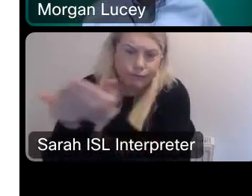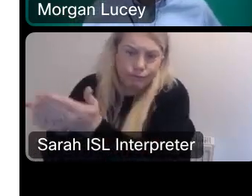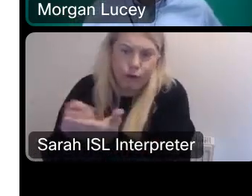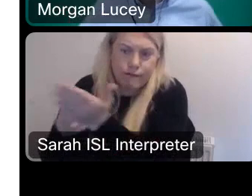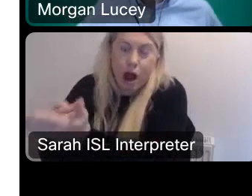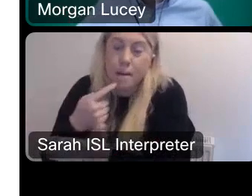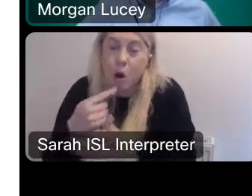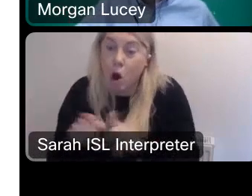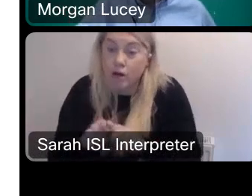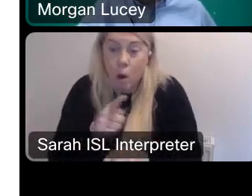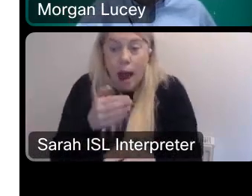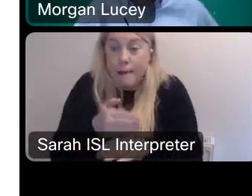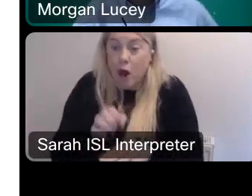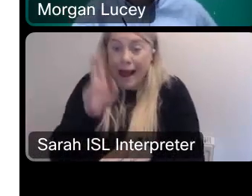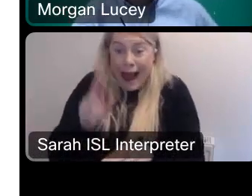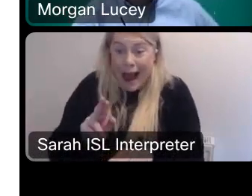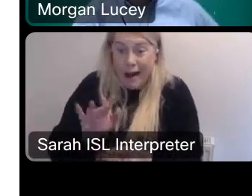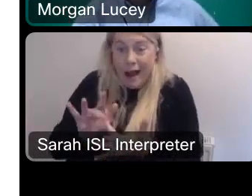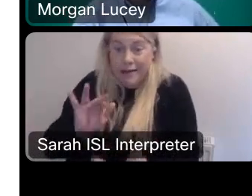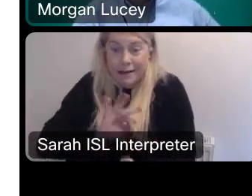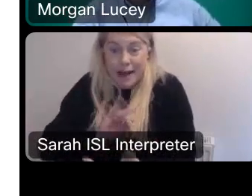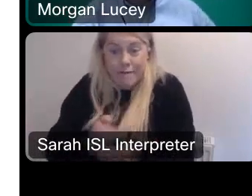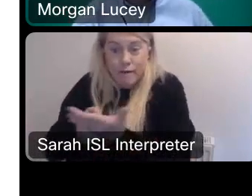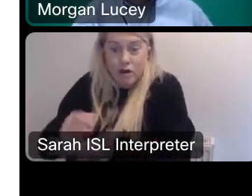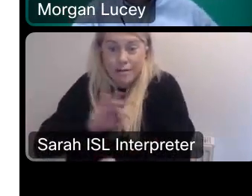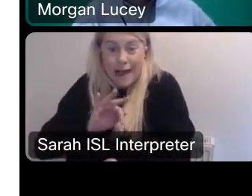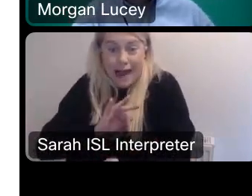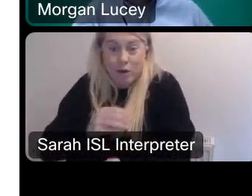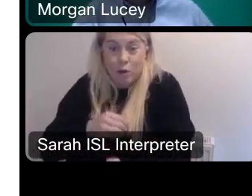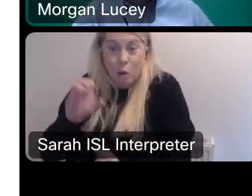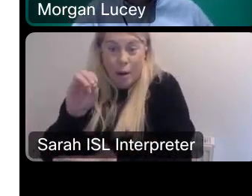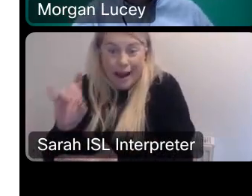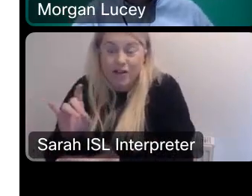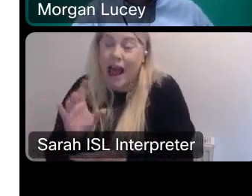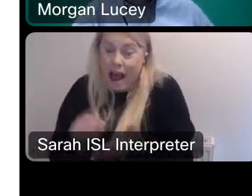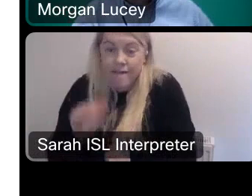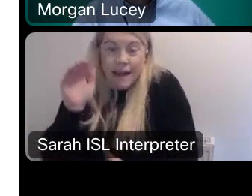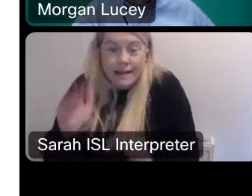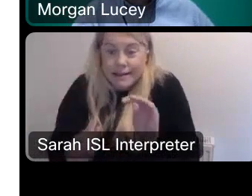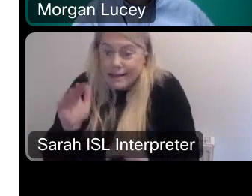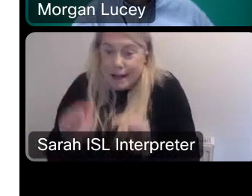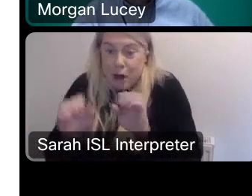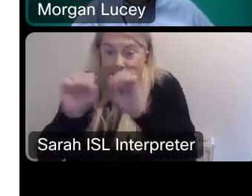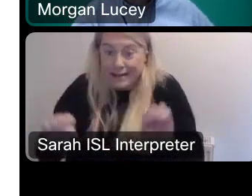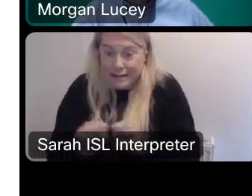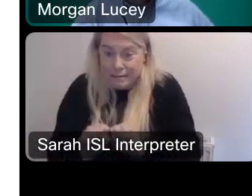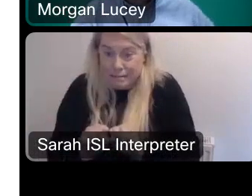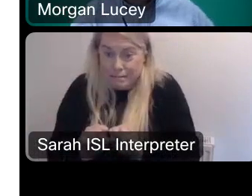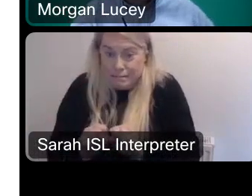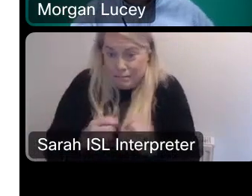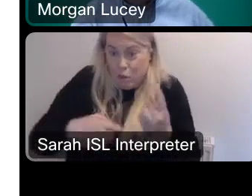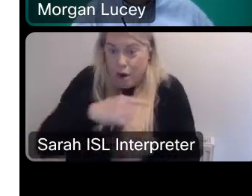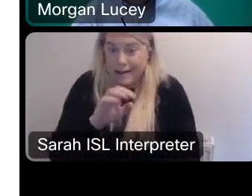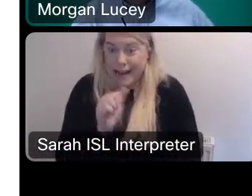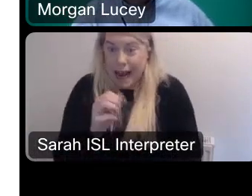always self-refer to occupational health. As I said, we have a very similar system in the employee assistance program. There can be